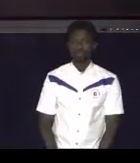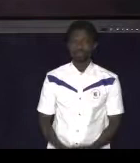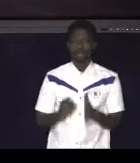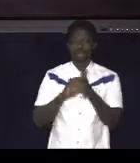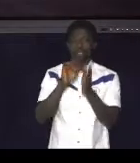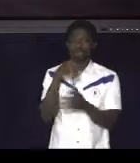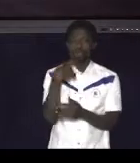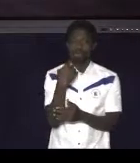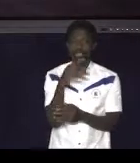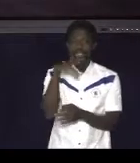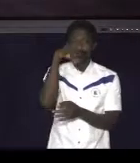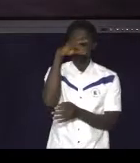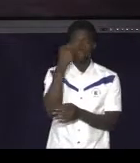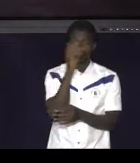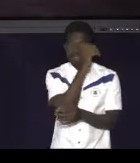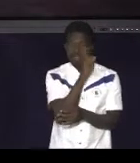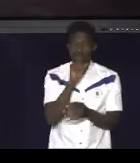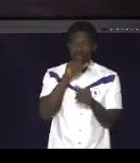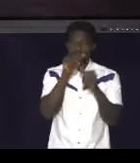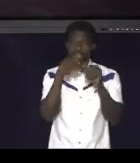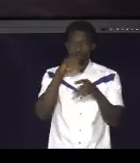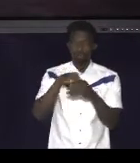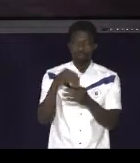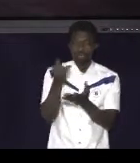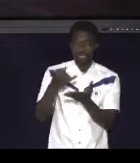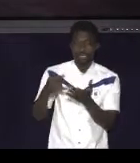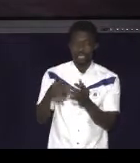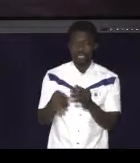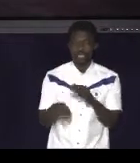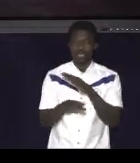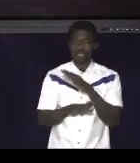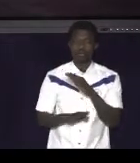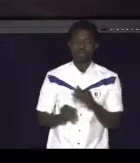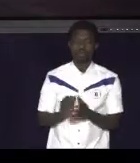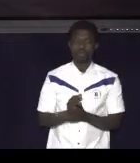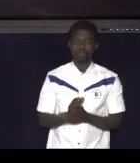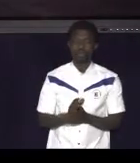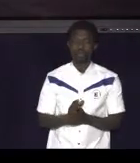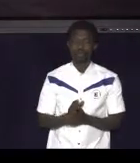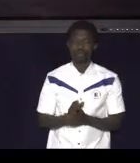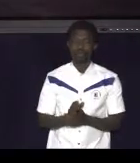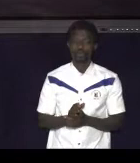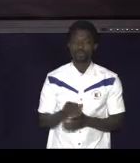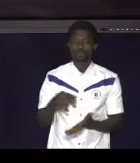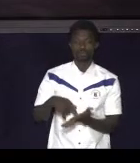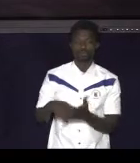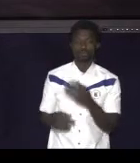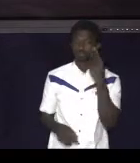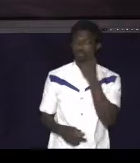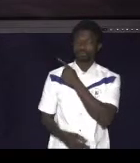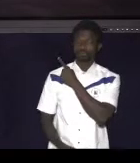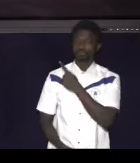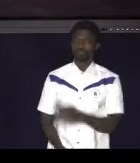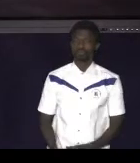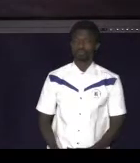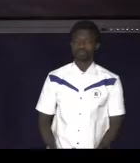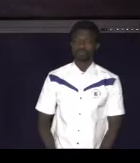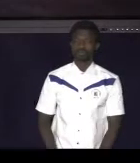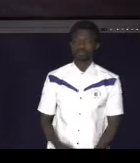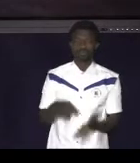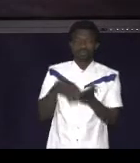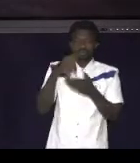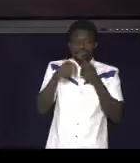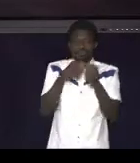Example 1 says, find the missing angles in the diagram below. So this diagram, this type